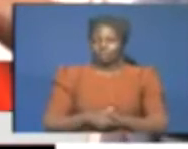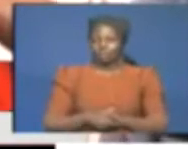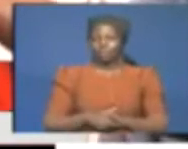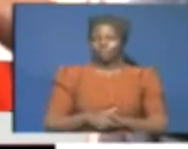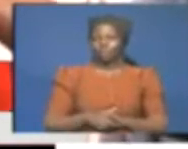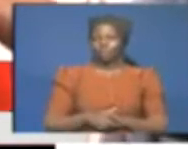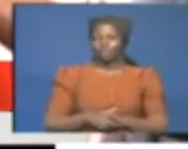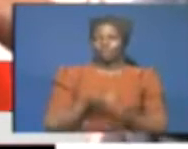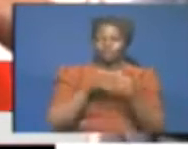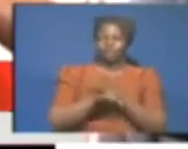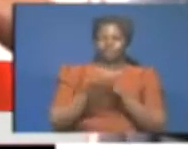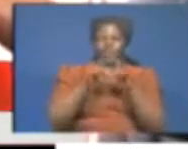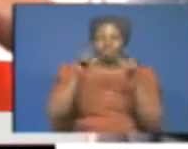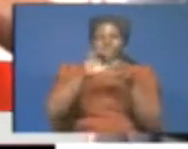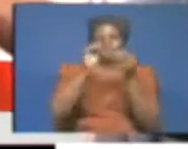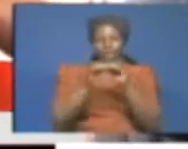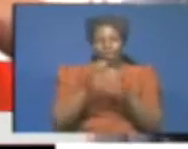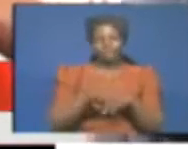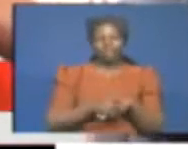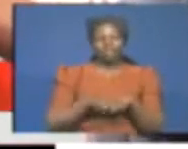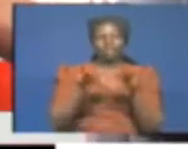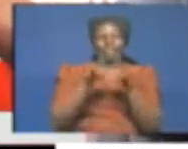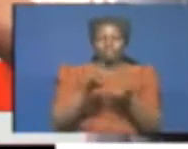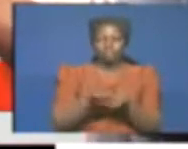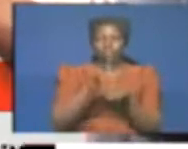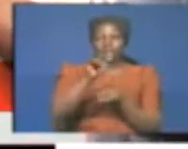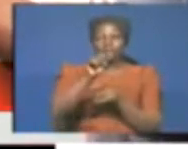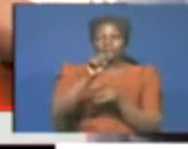their cronies and KYMs there in large numbers.